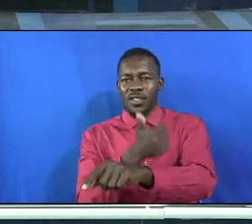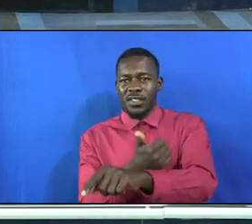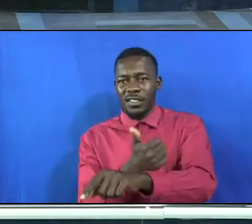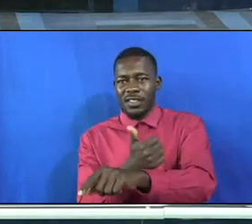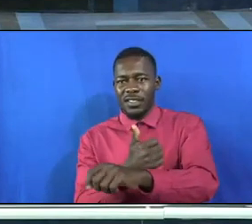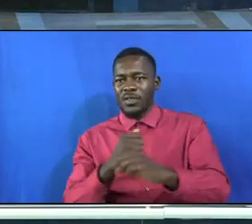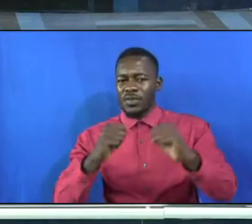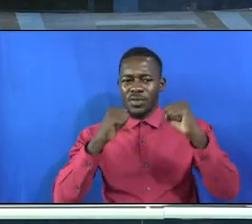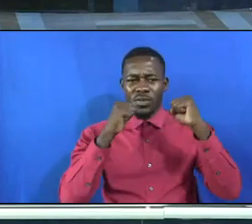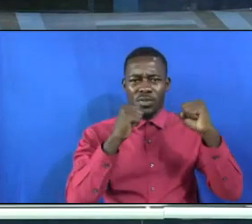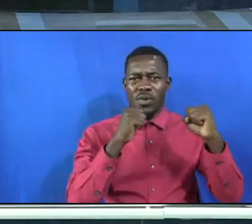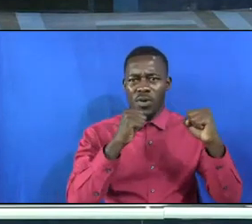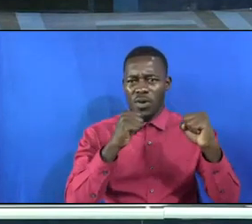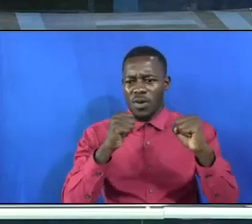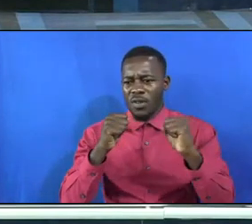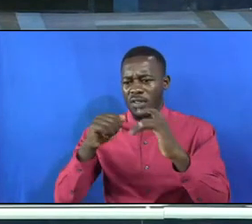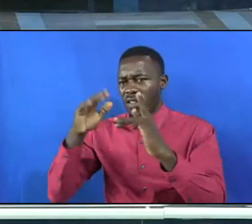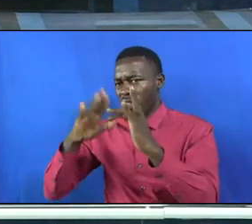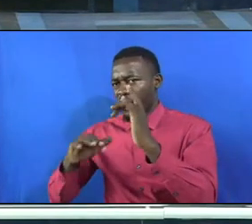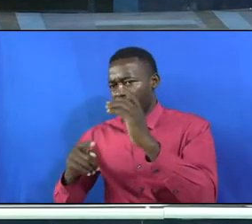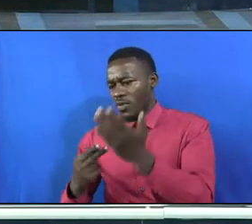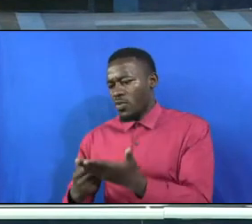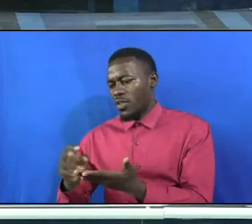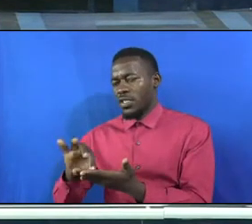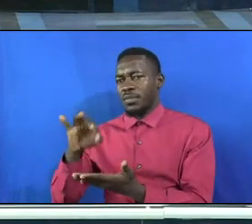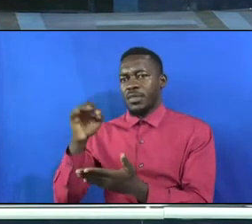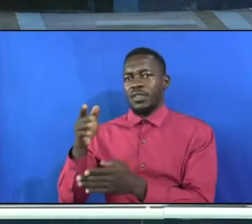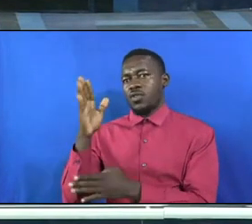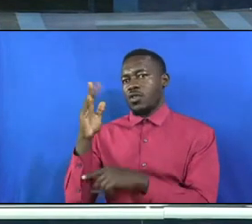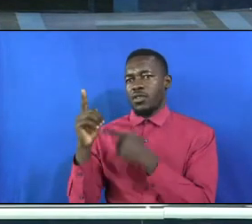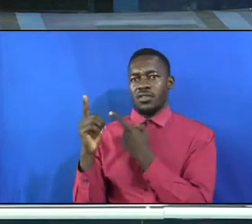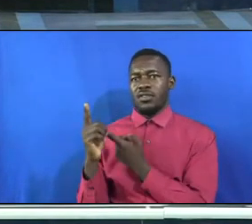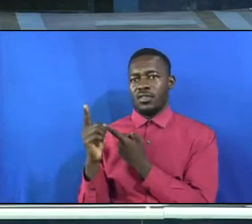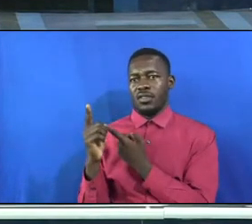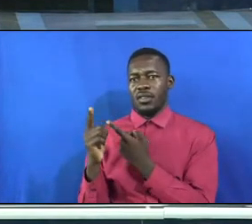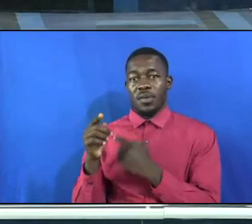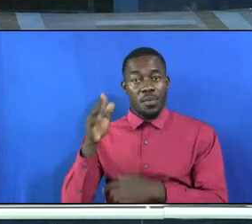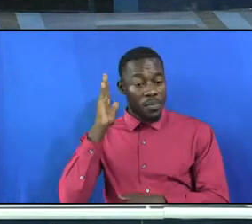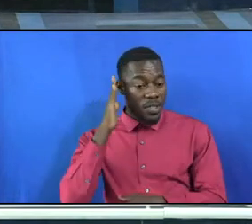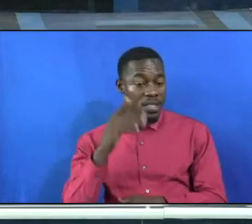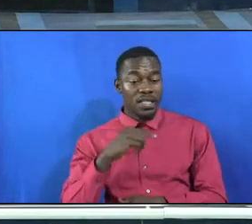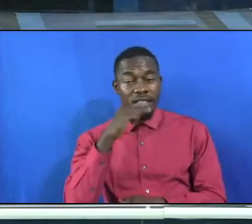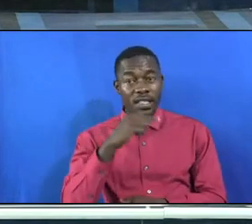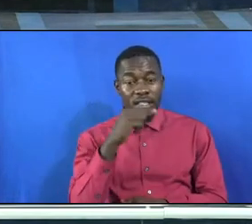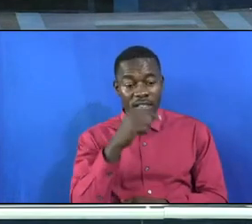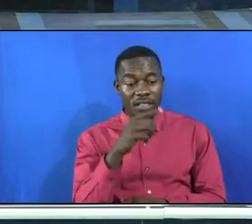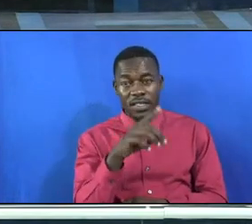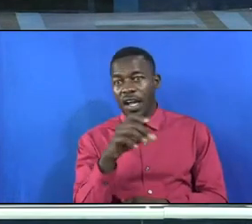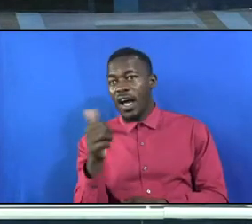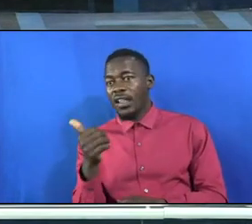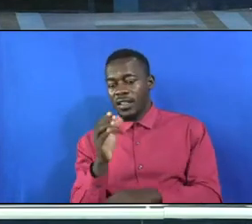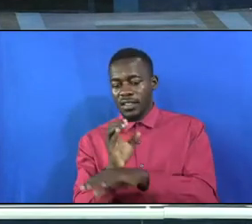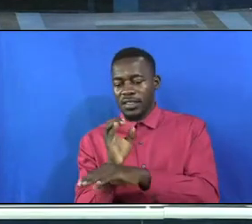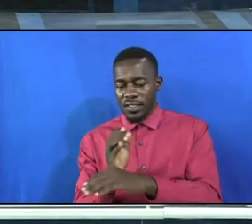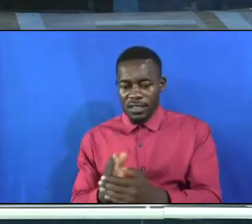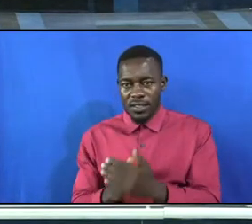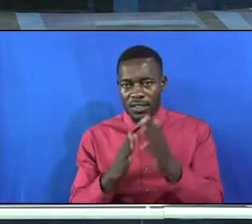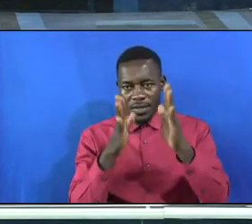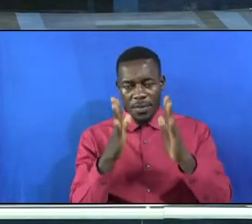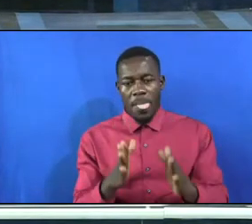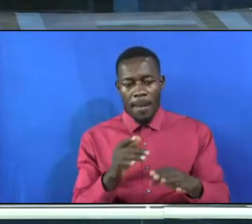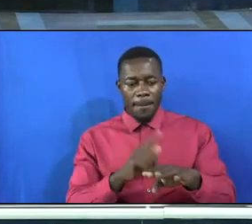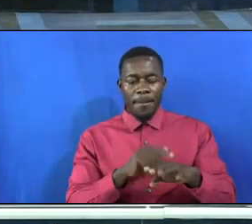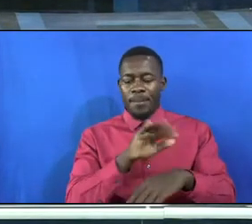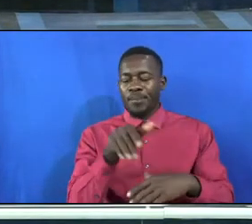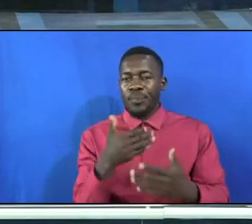against the divine authority that is God. And that is where Peter is telling them that when that then